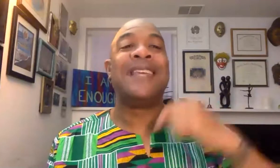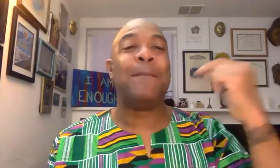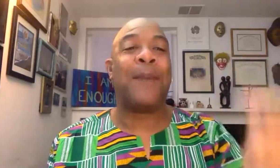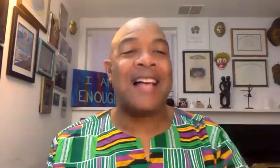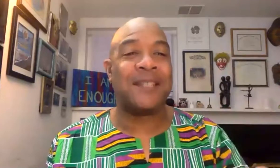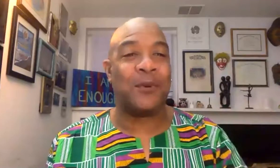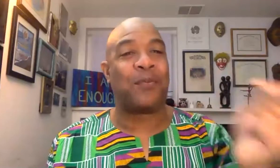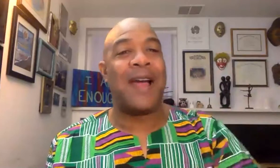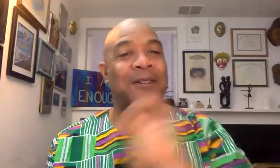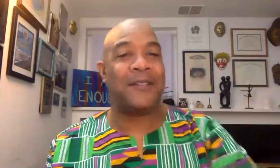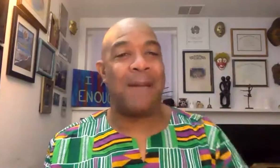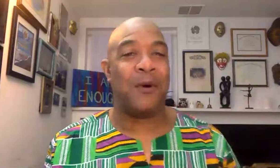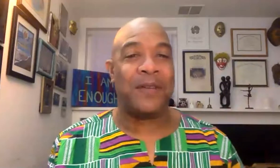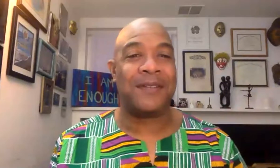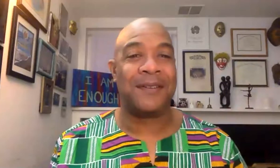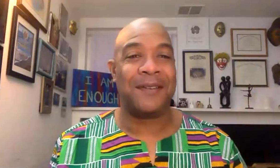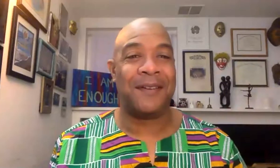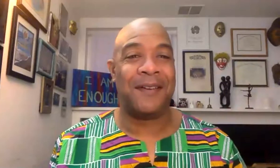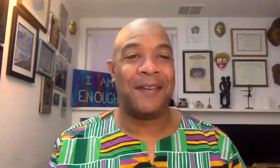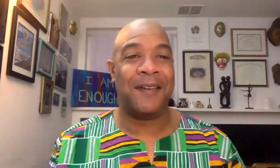was impossible prior to that moment.